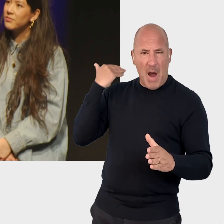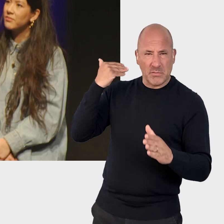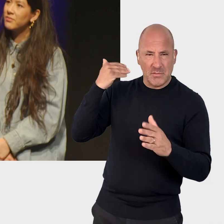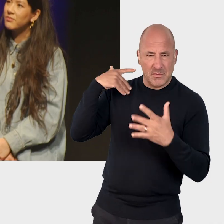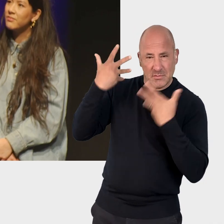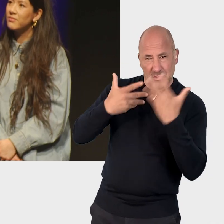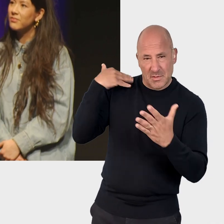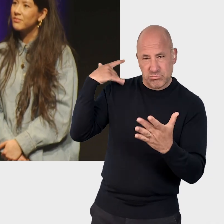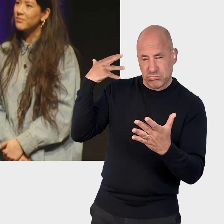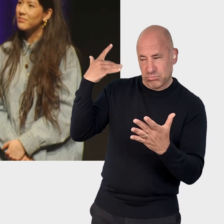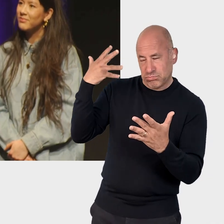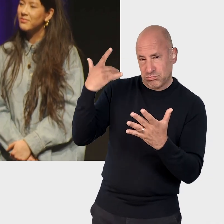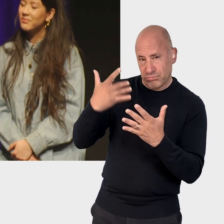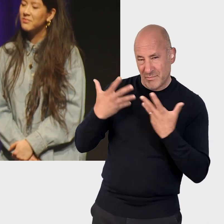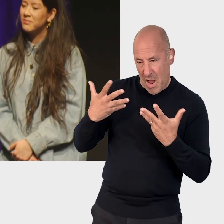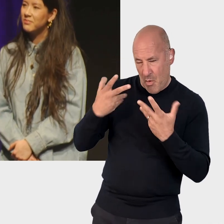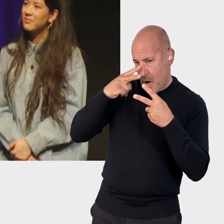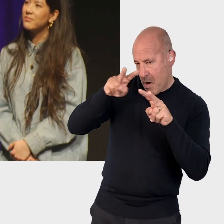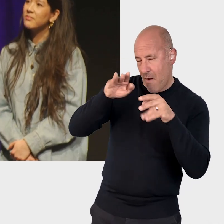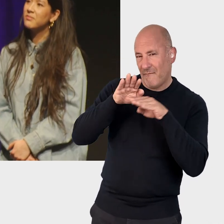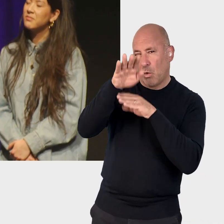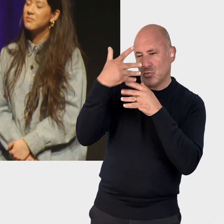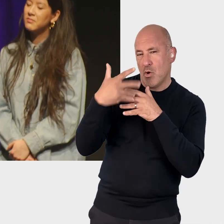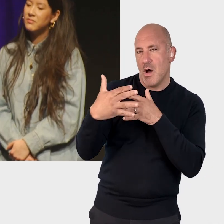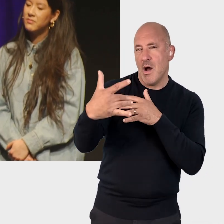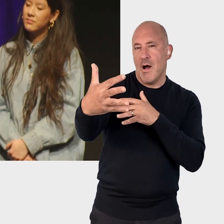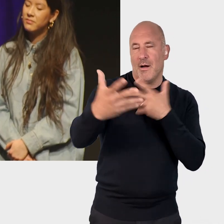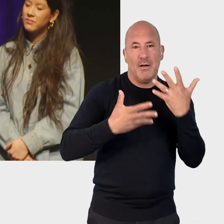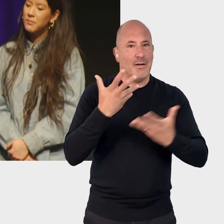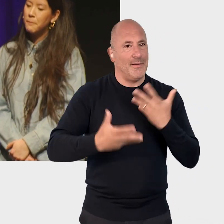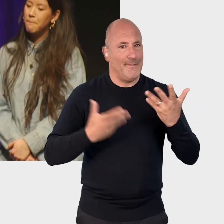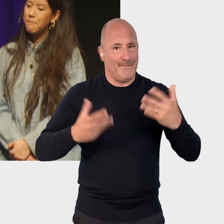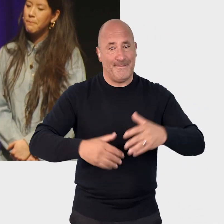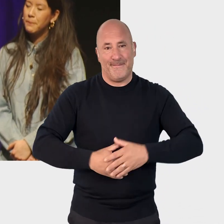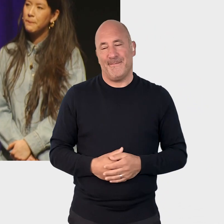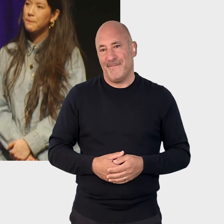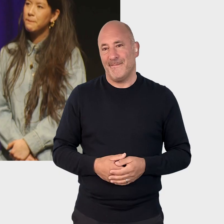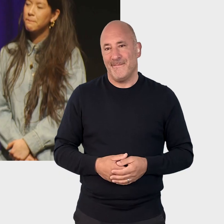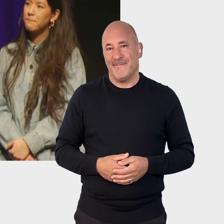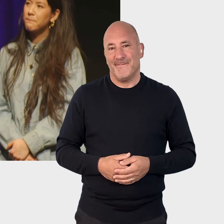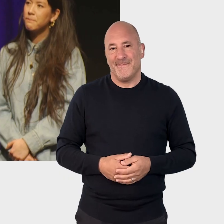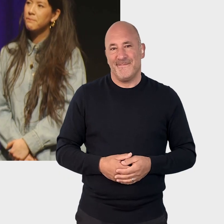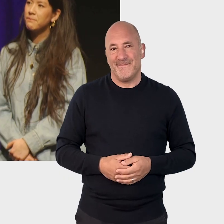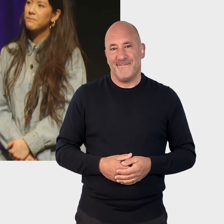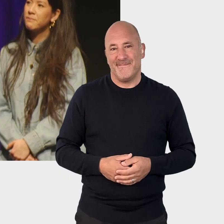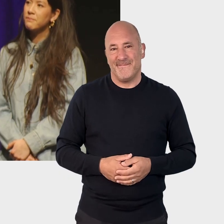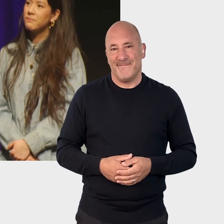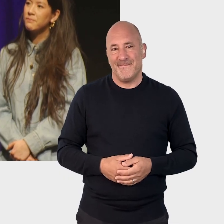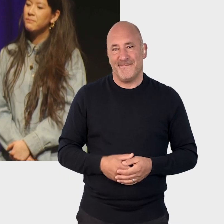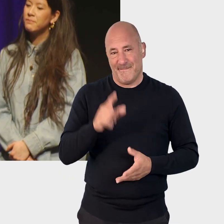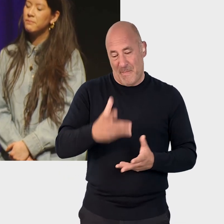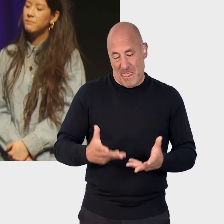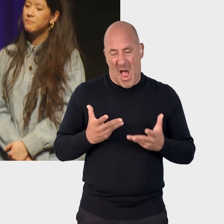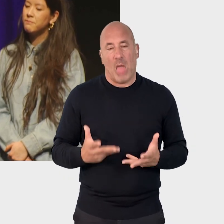with music and dance moves. It'll be a massive act of civic pride, taking us from the past to the present and